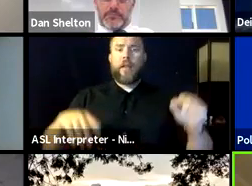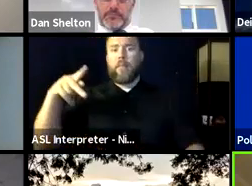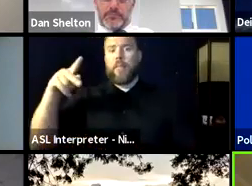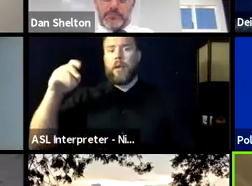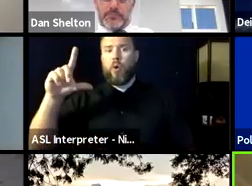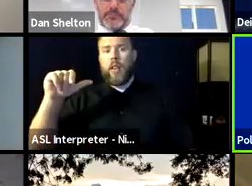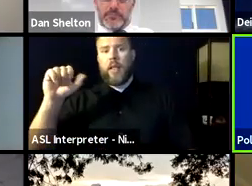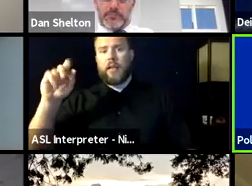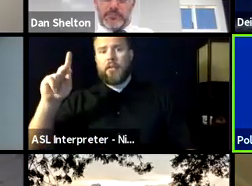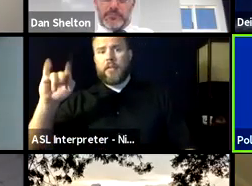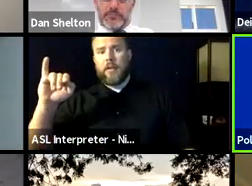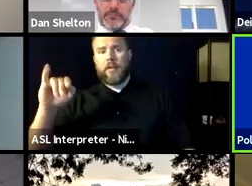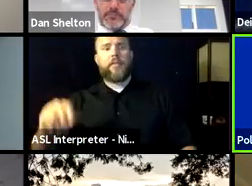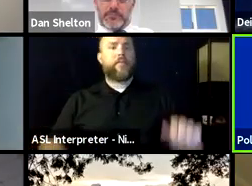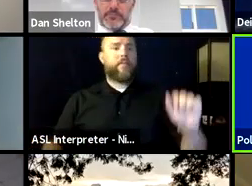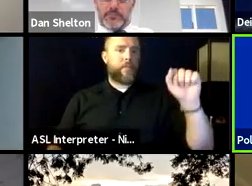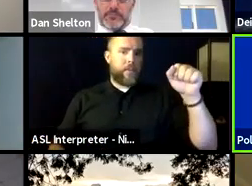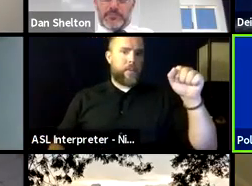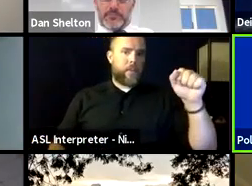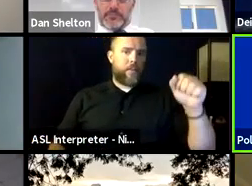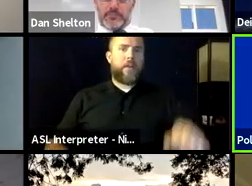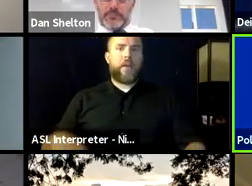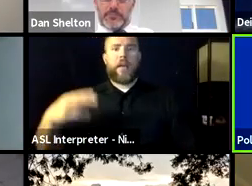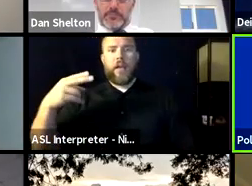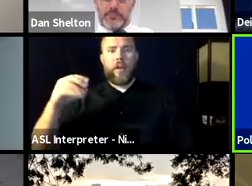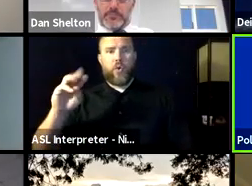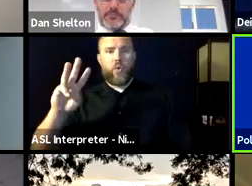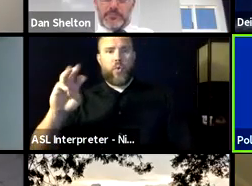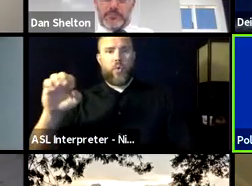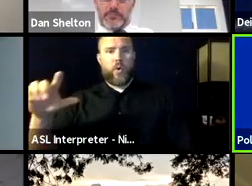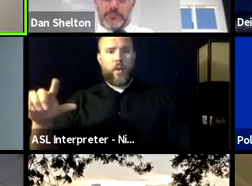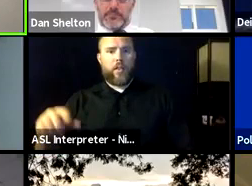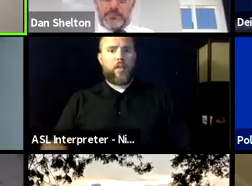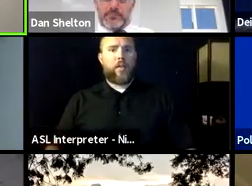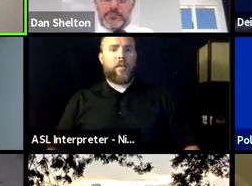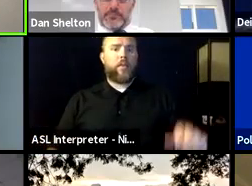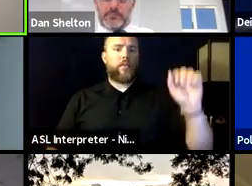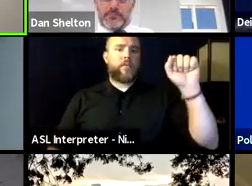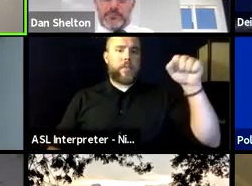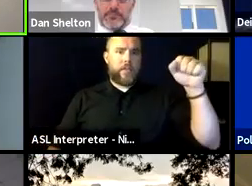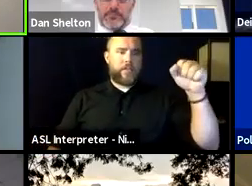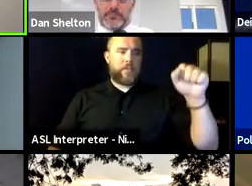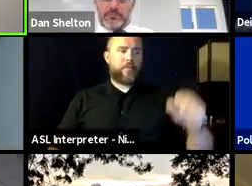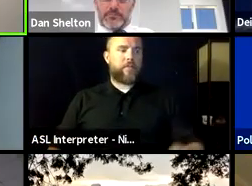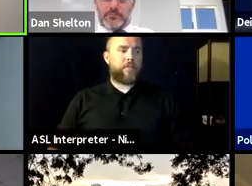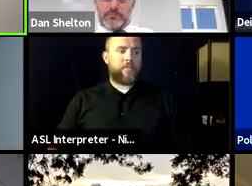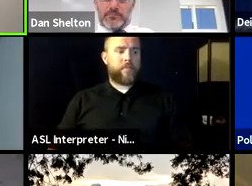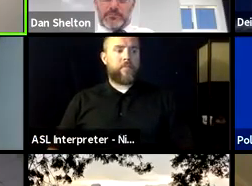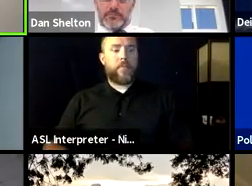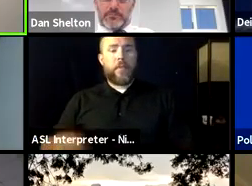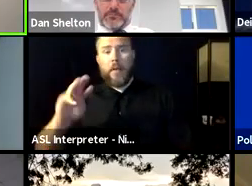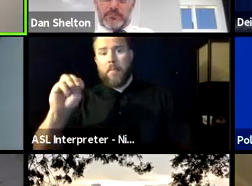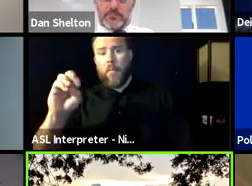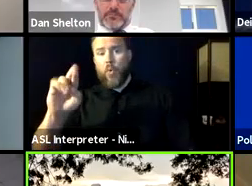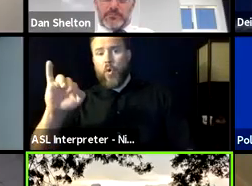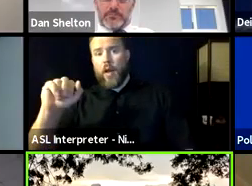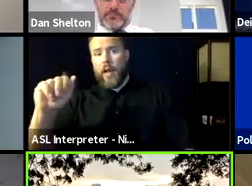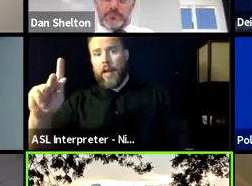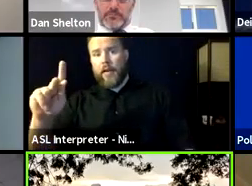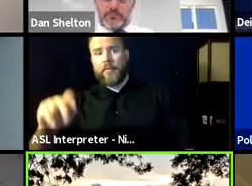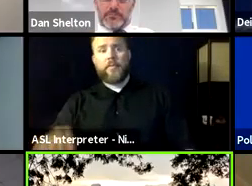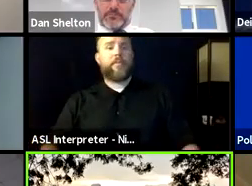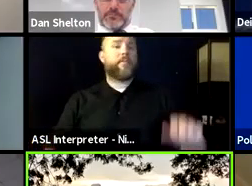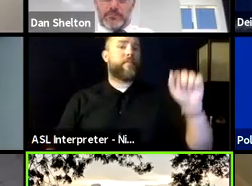Pulaski? Fred Pulaski, yes. Mr. Howell? Warren Howell, yes. Ms. Moriak? Monica